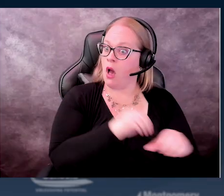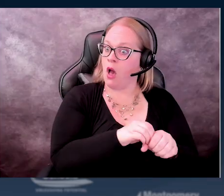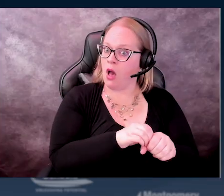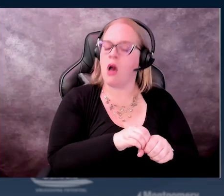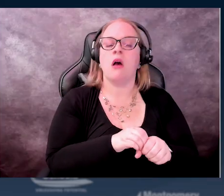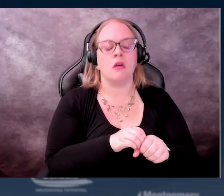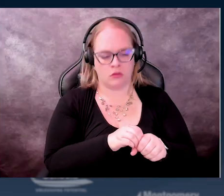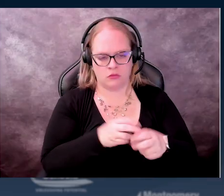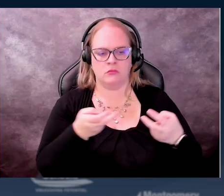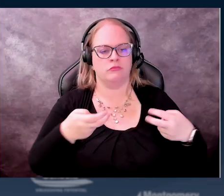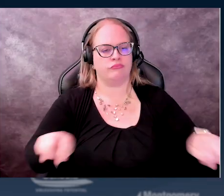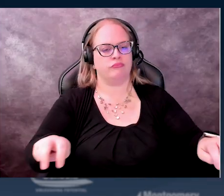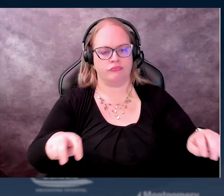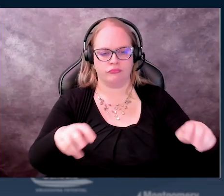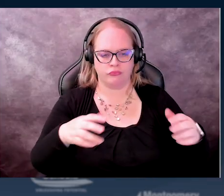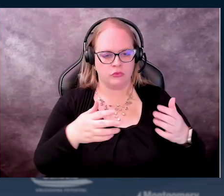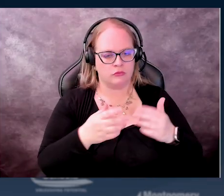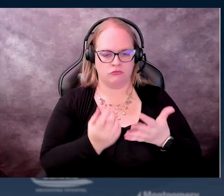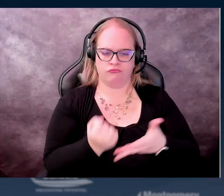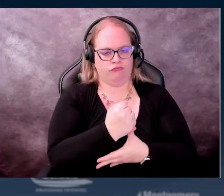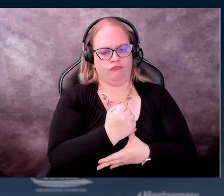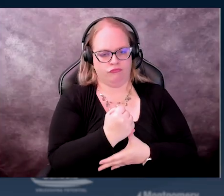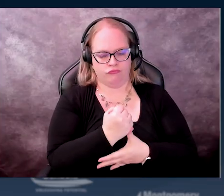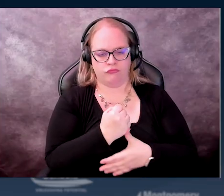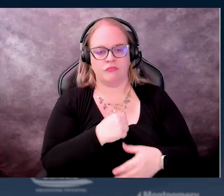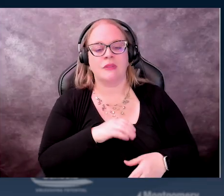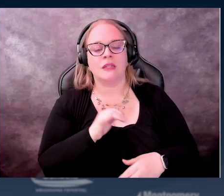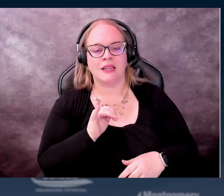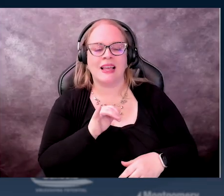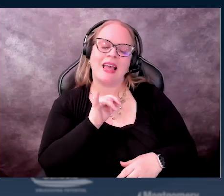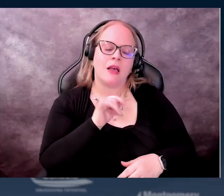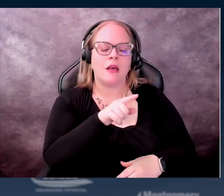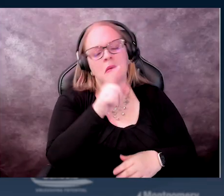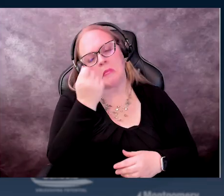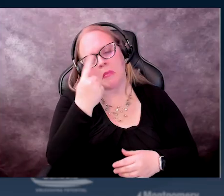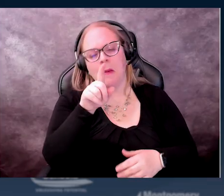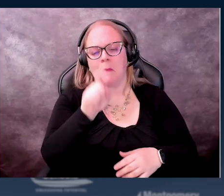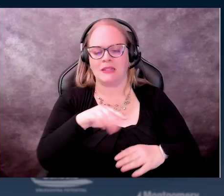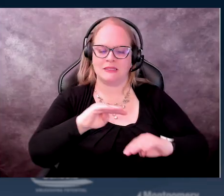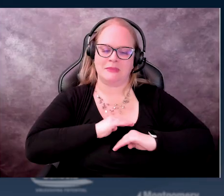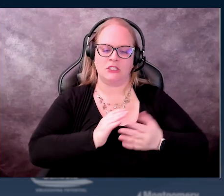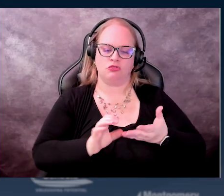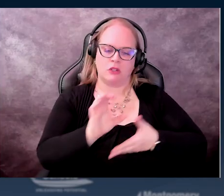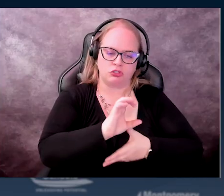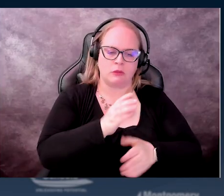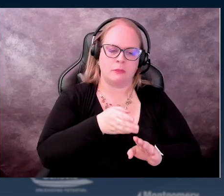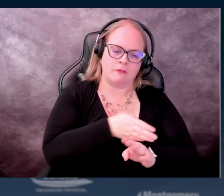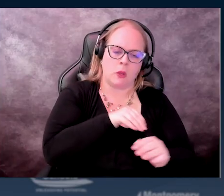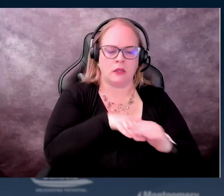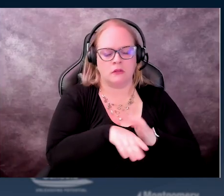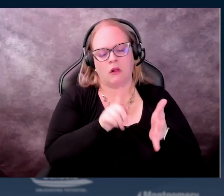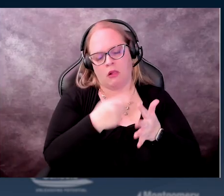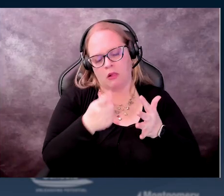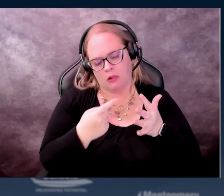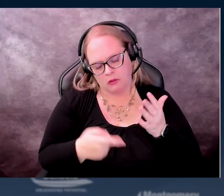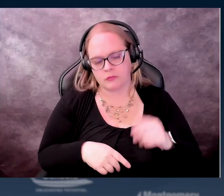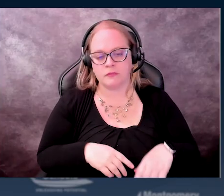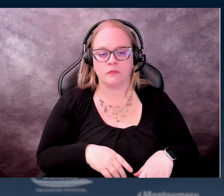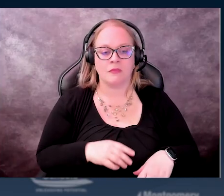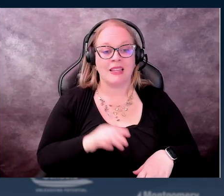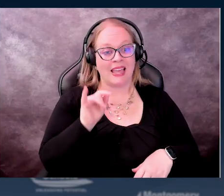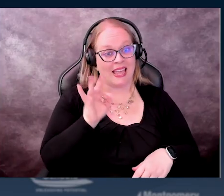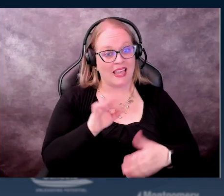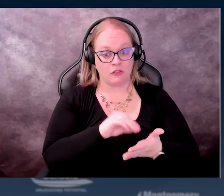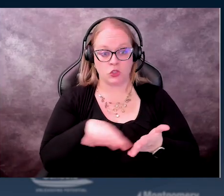participate, permitting that you meet certain requirements. And if you are an out-of-area student, we have currently in our